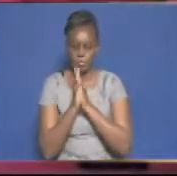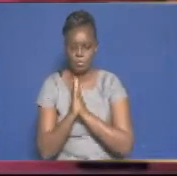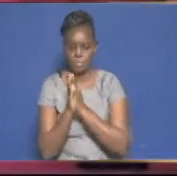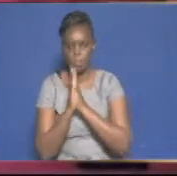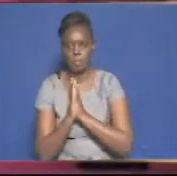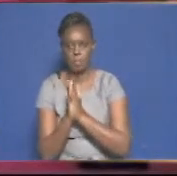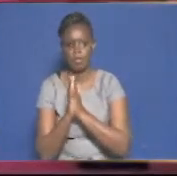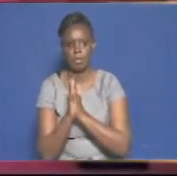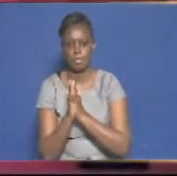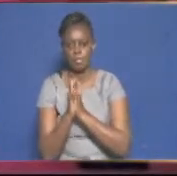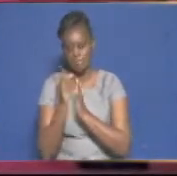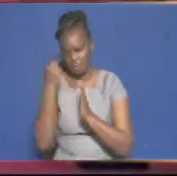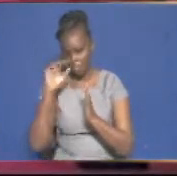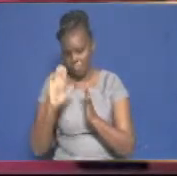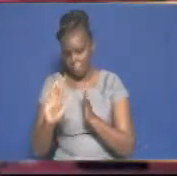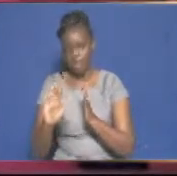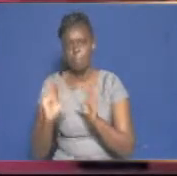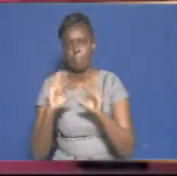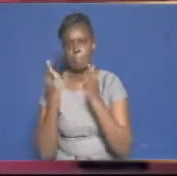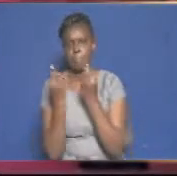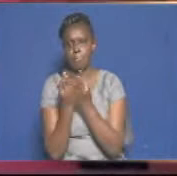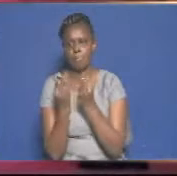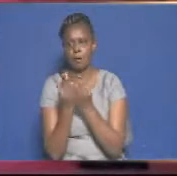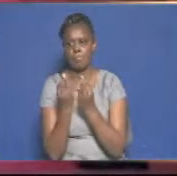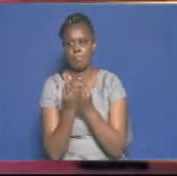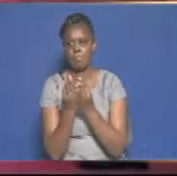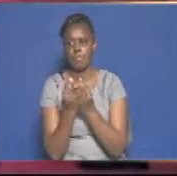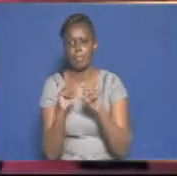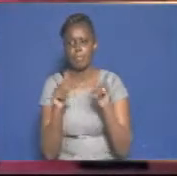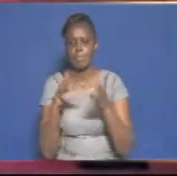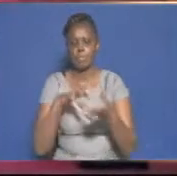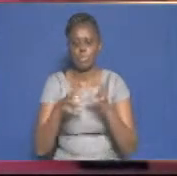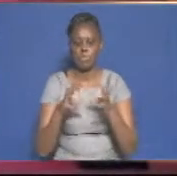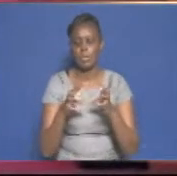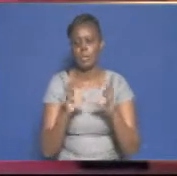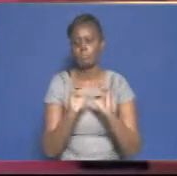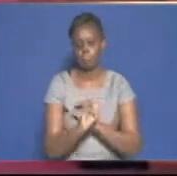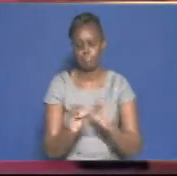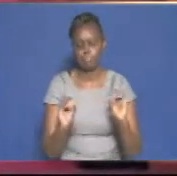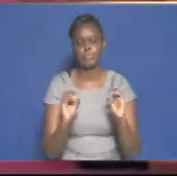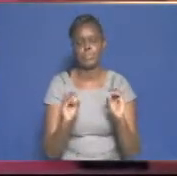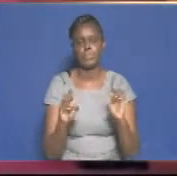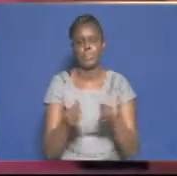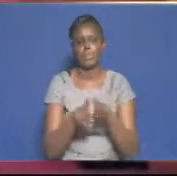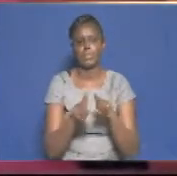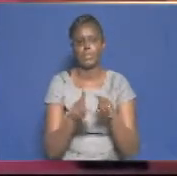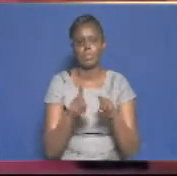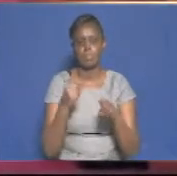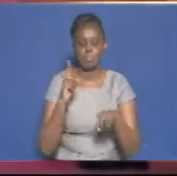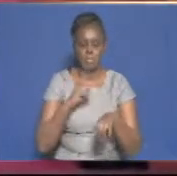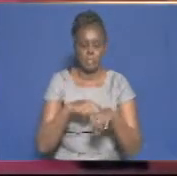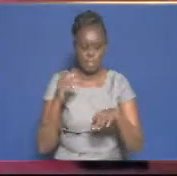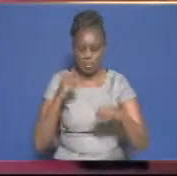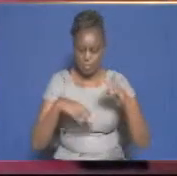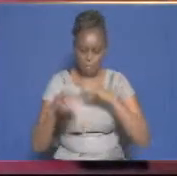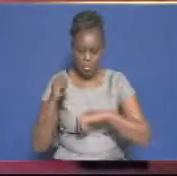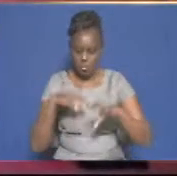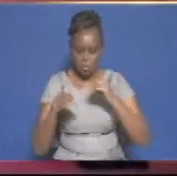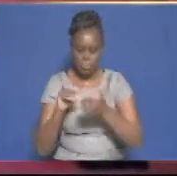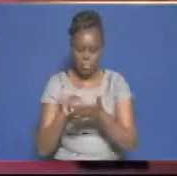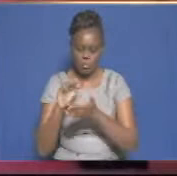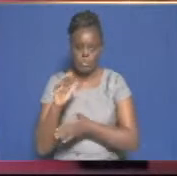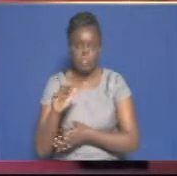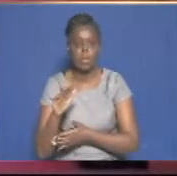grief, that one does not complicate the other. And also as part of our contribution to sending our colleague